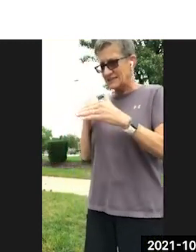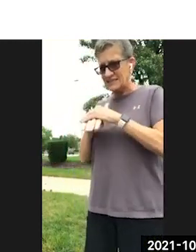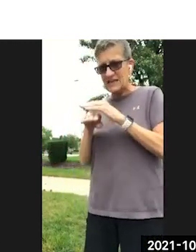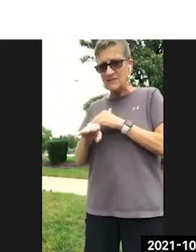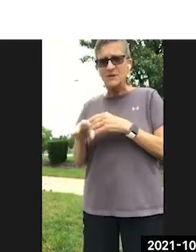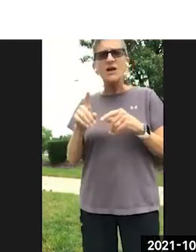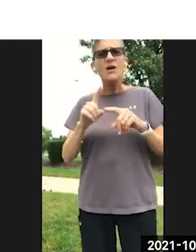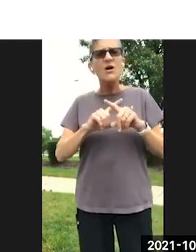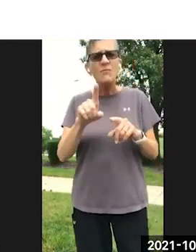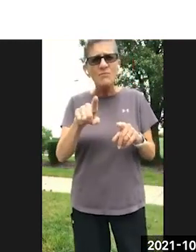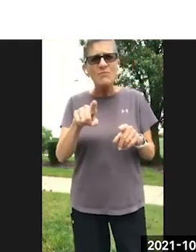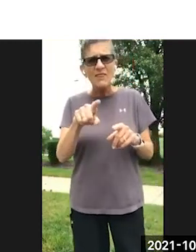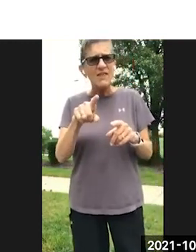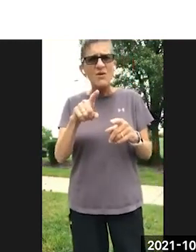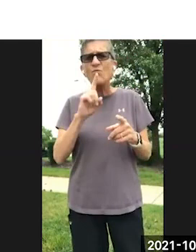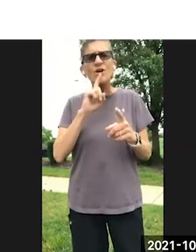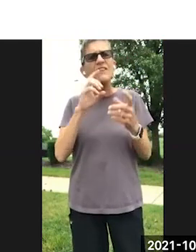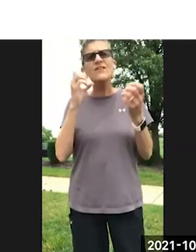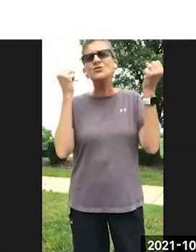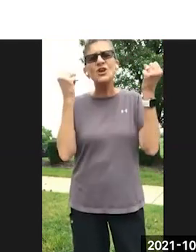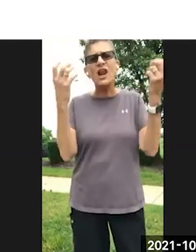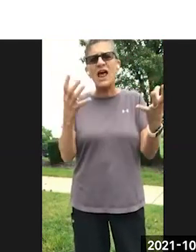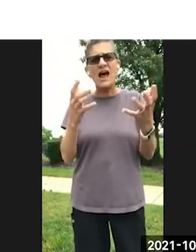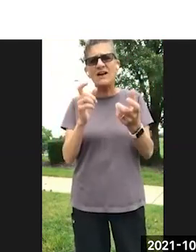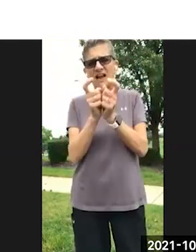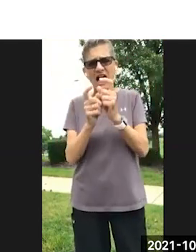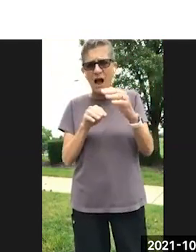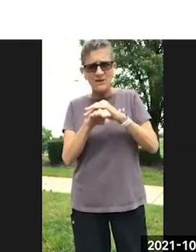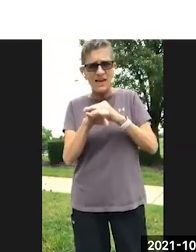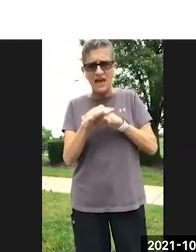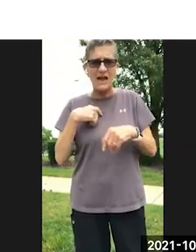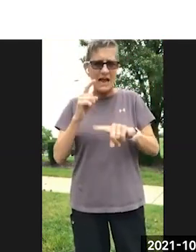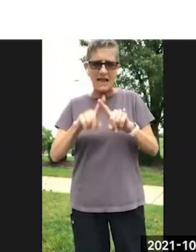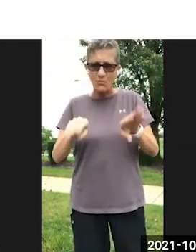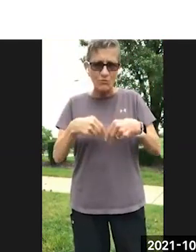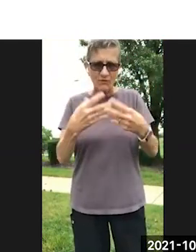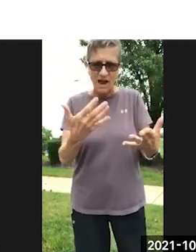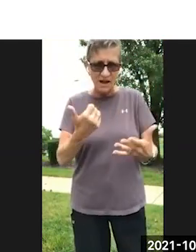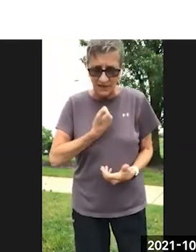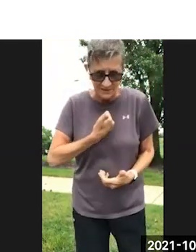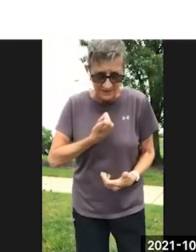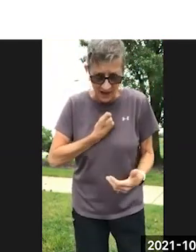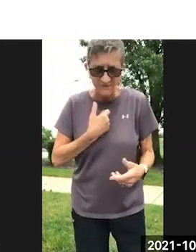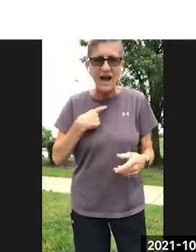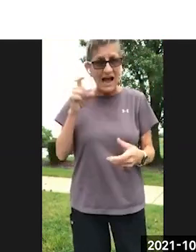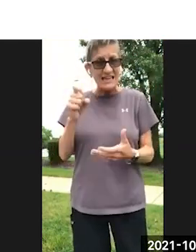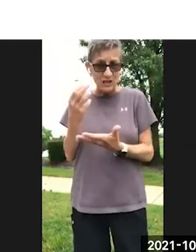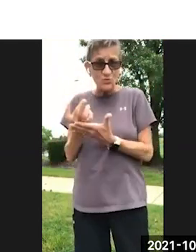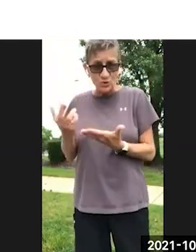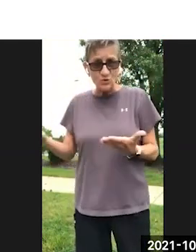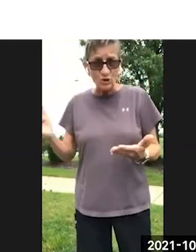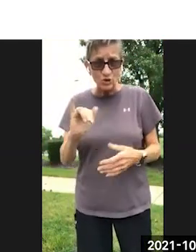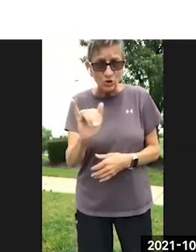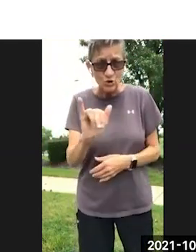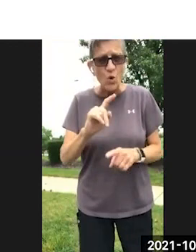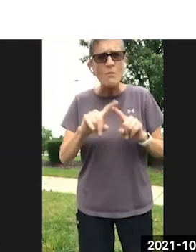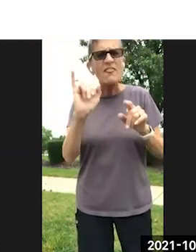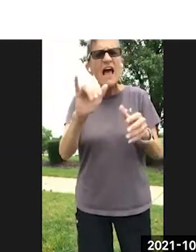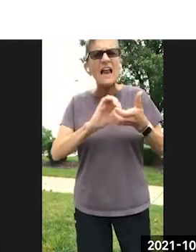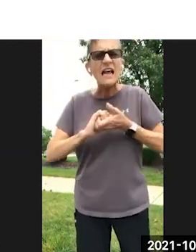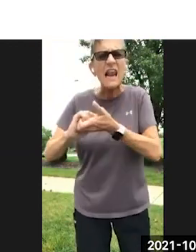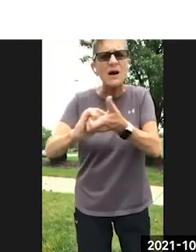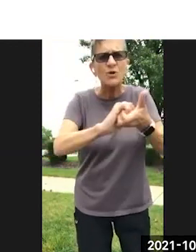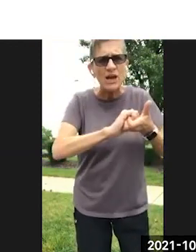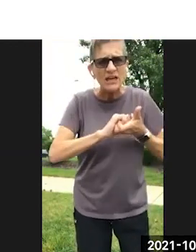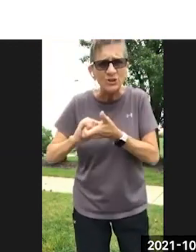because there are all kinds of accommodations that I simply can't provide on my own. I need those resources, but that collaboration,